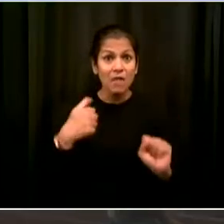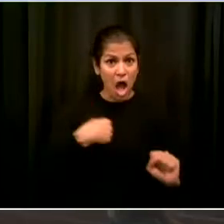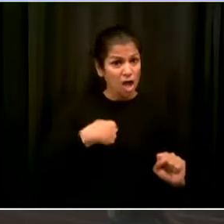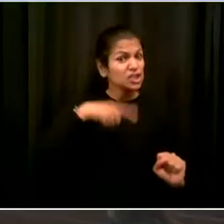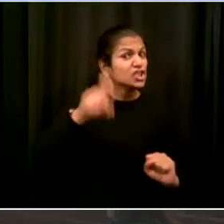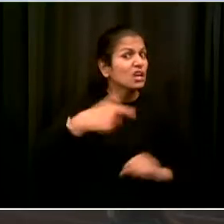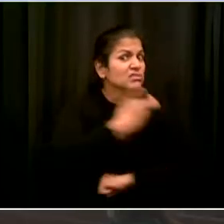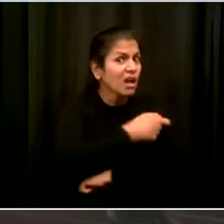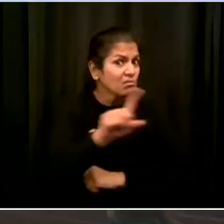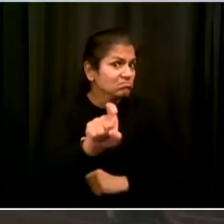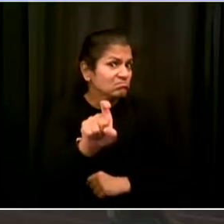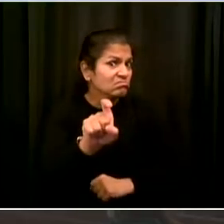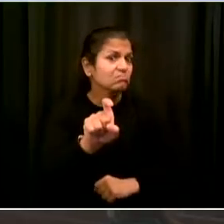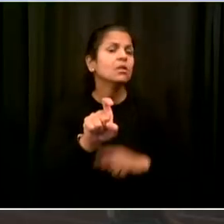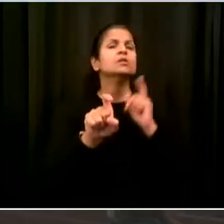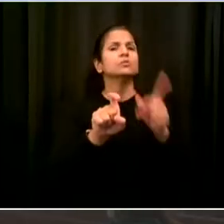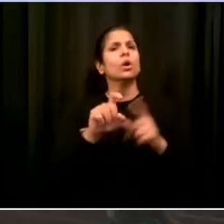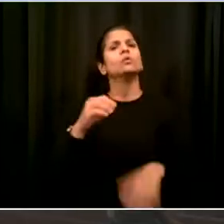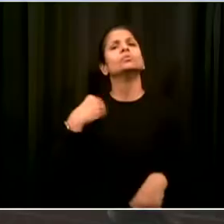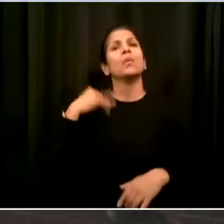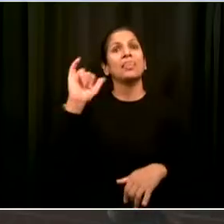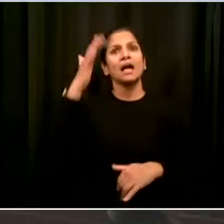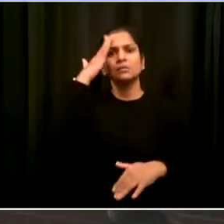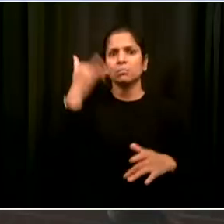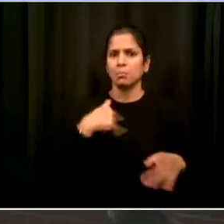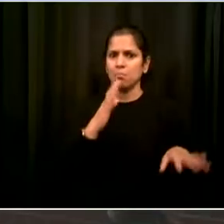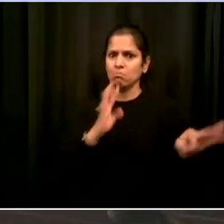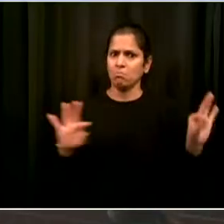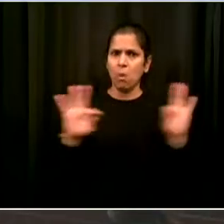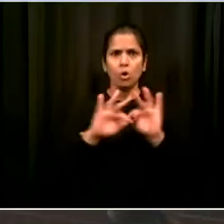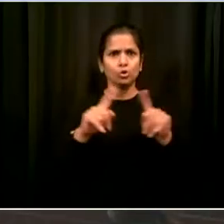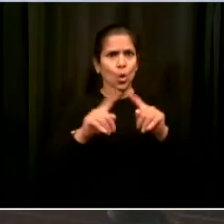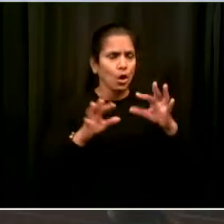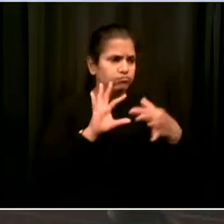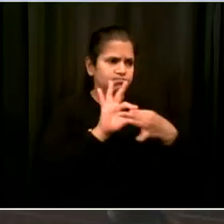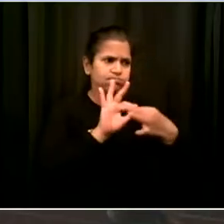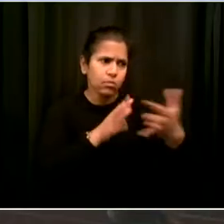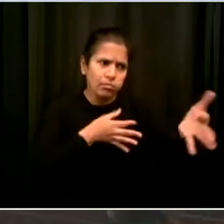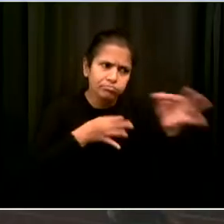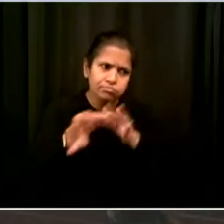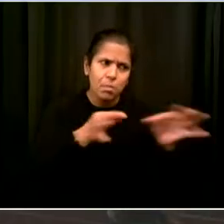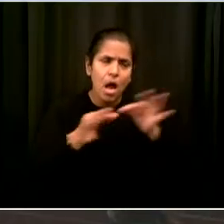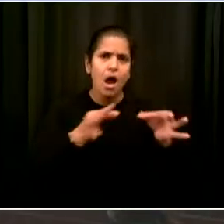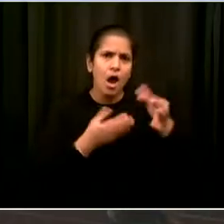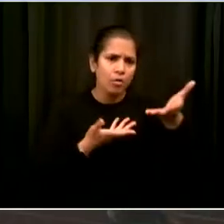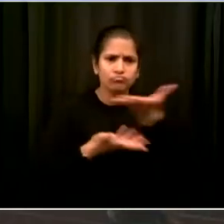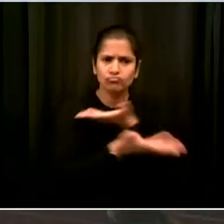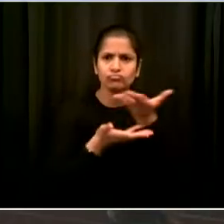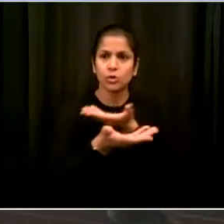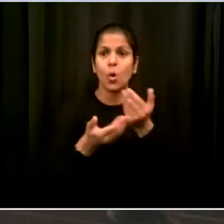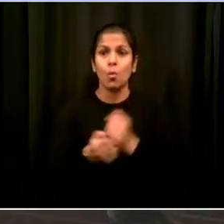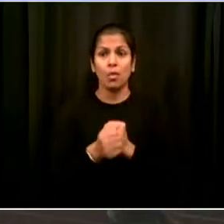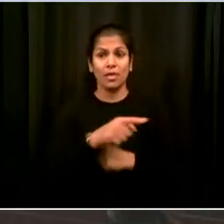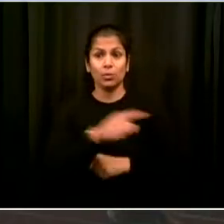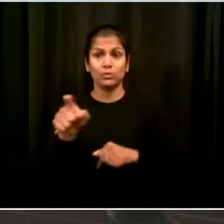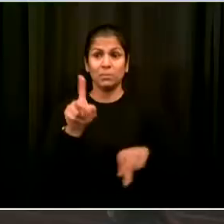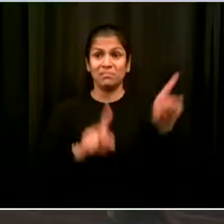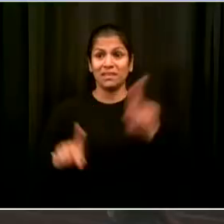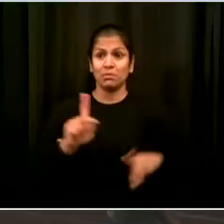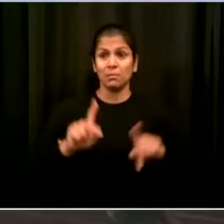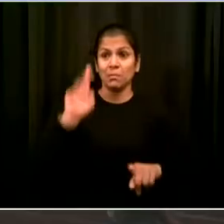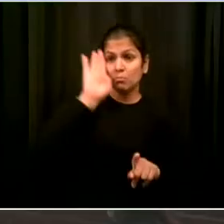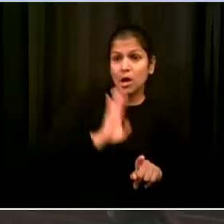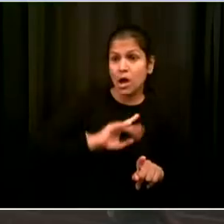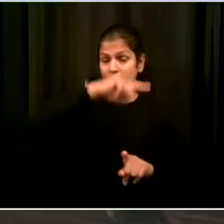that we have are not starting from scratch. The bonds between us, the groups, the communities we serve have been active for over